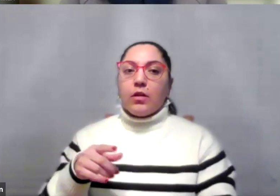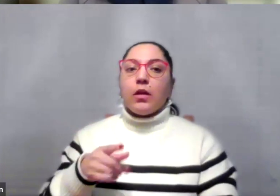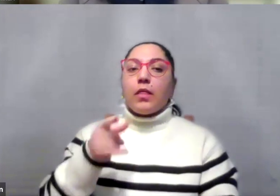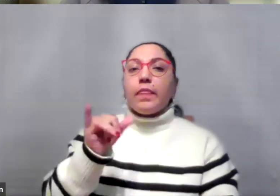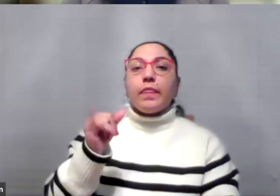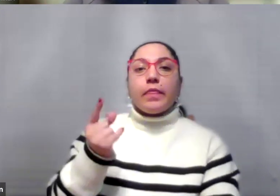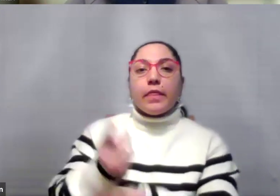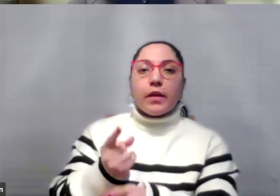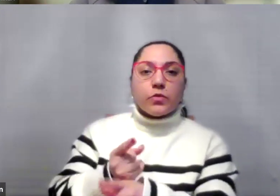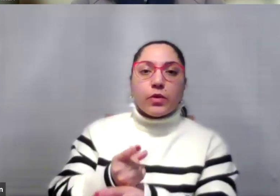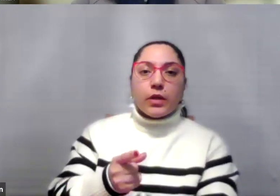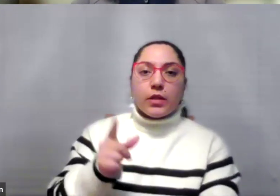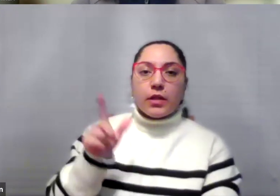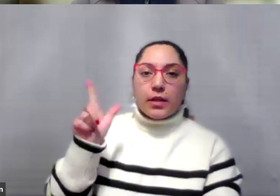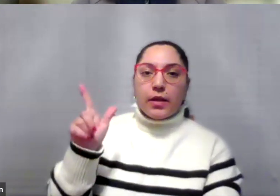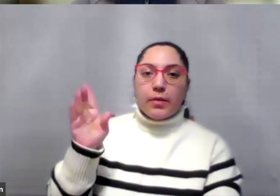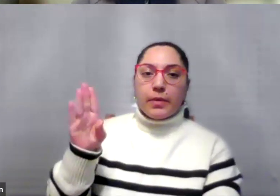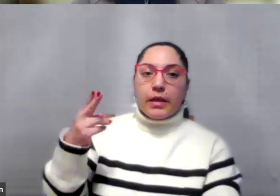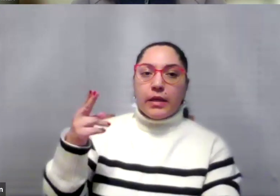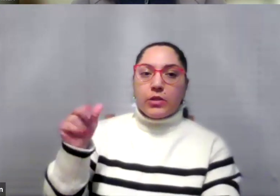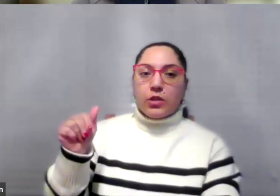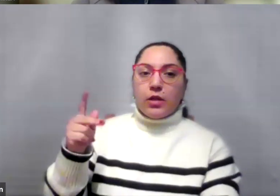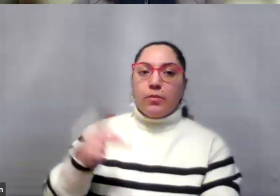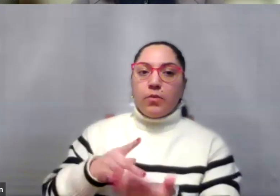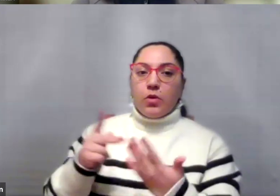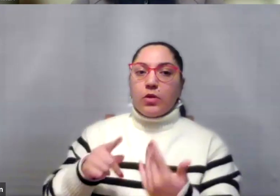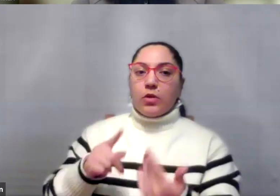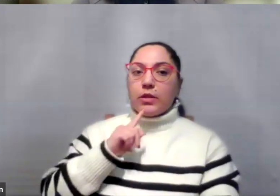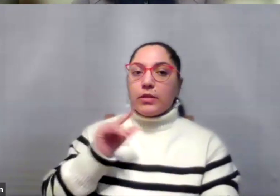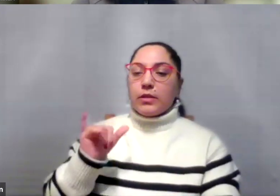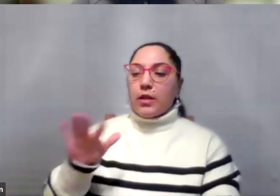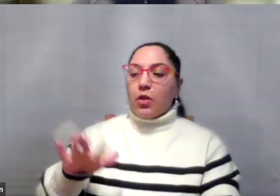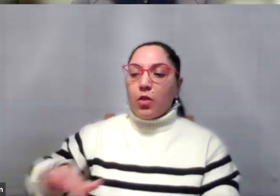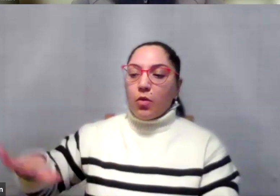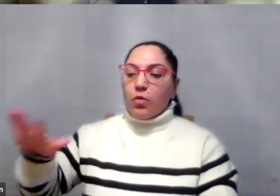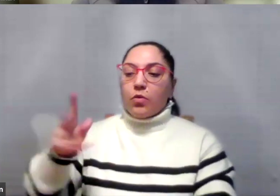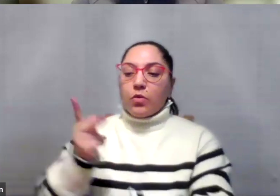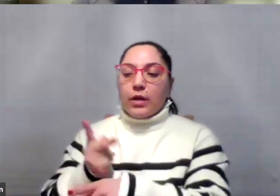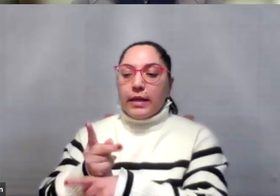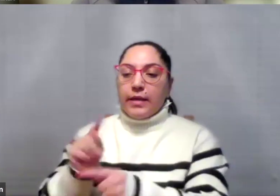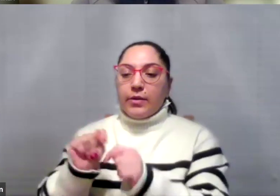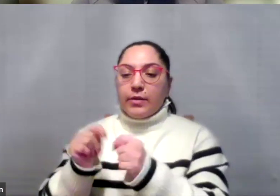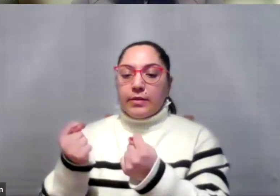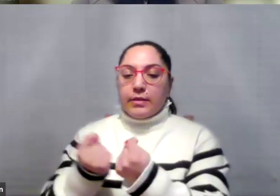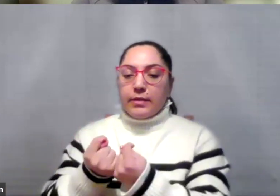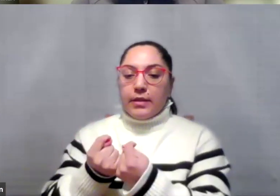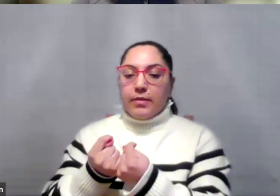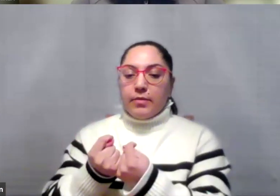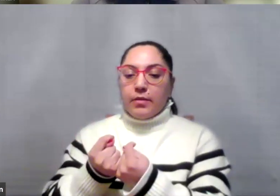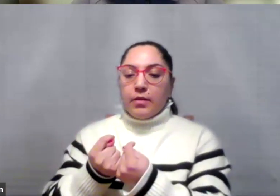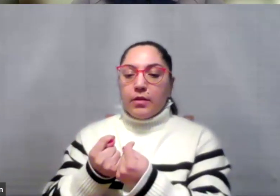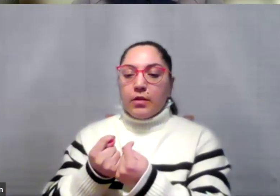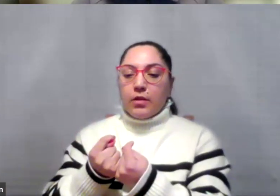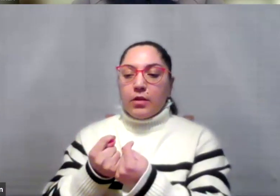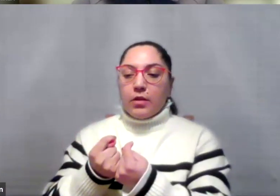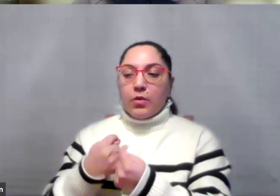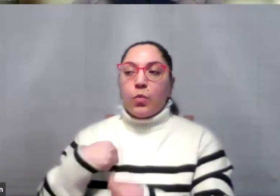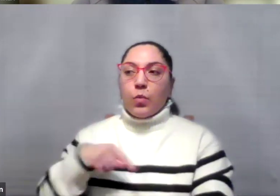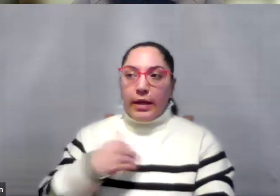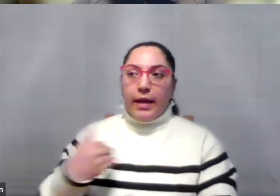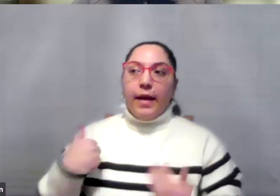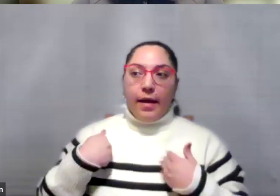on some of the LBHA programs. The only thing is with the local care team, in that, we do have Development